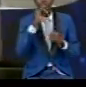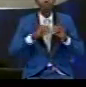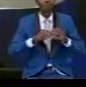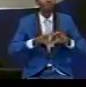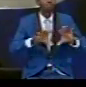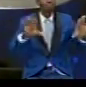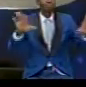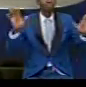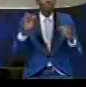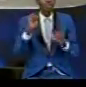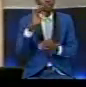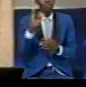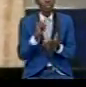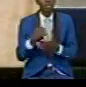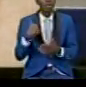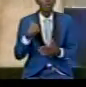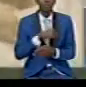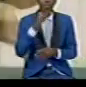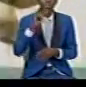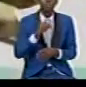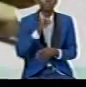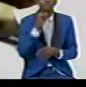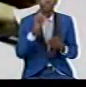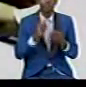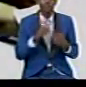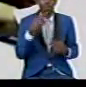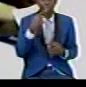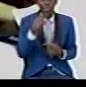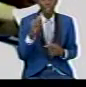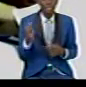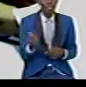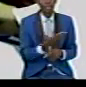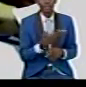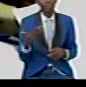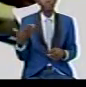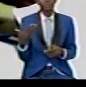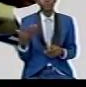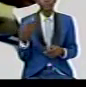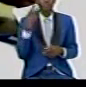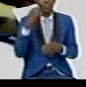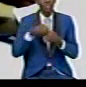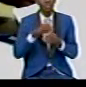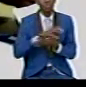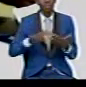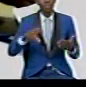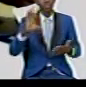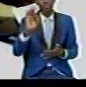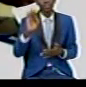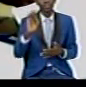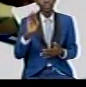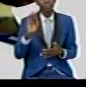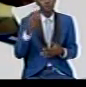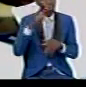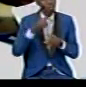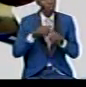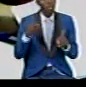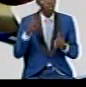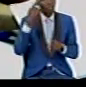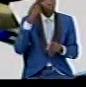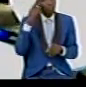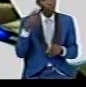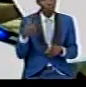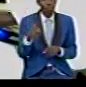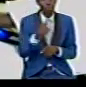we need not speak anything. Then in verse 9, for from you sounded